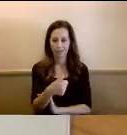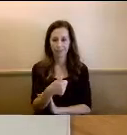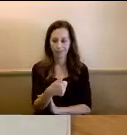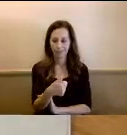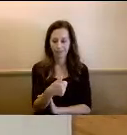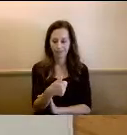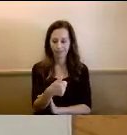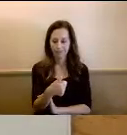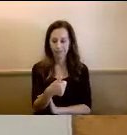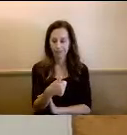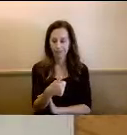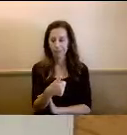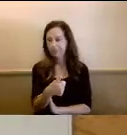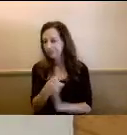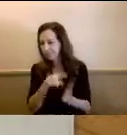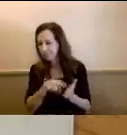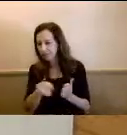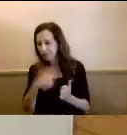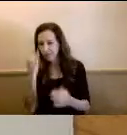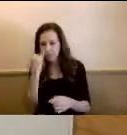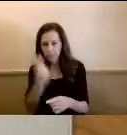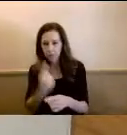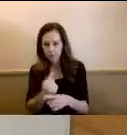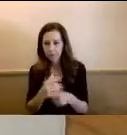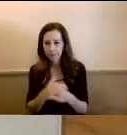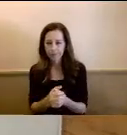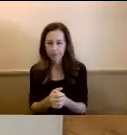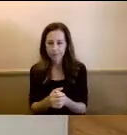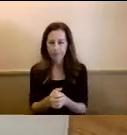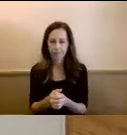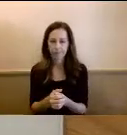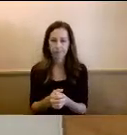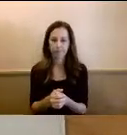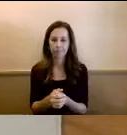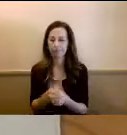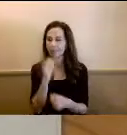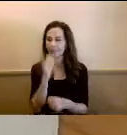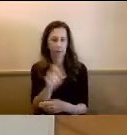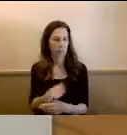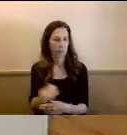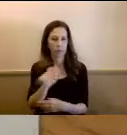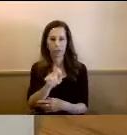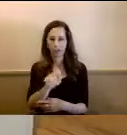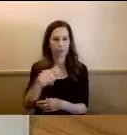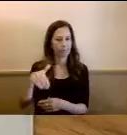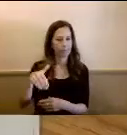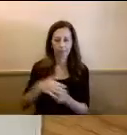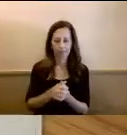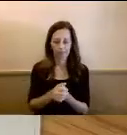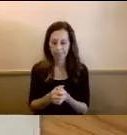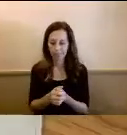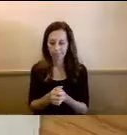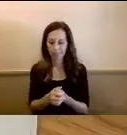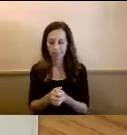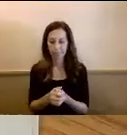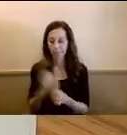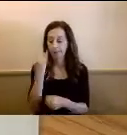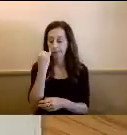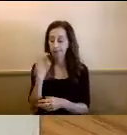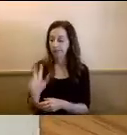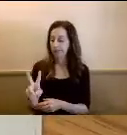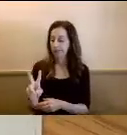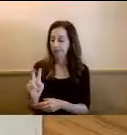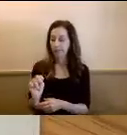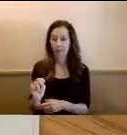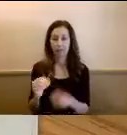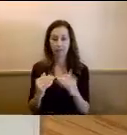10. But let's make sure that we're right before we circle it. So if I've got